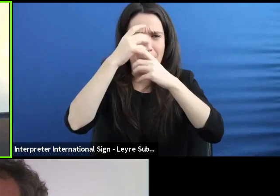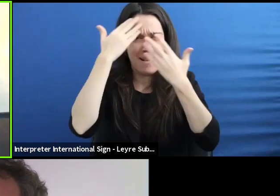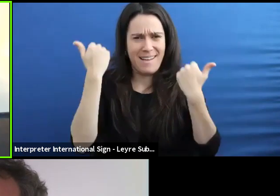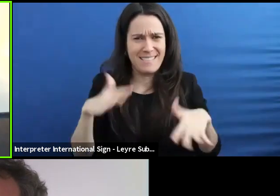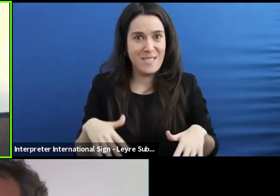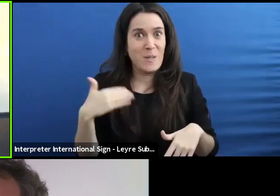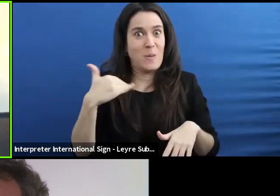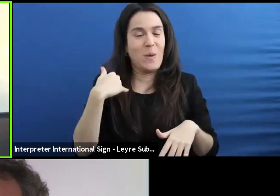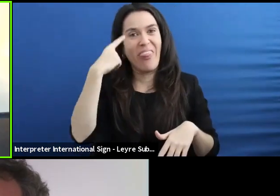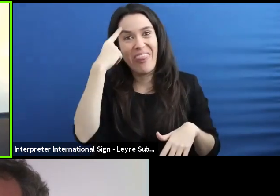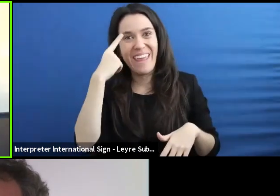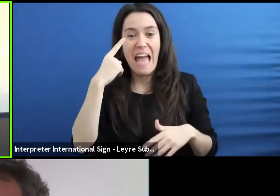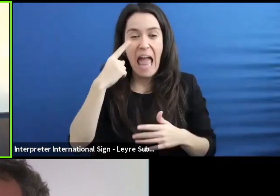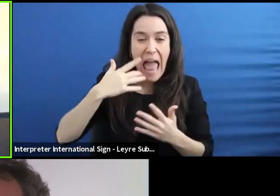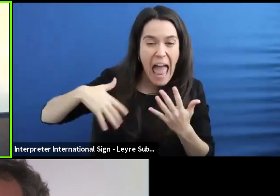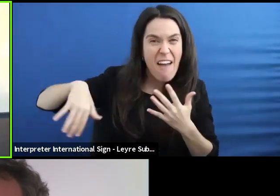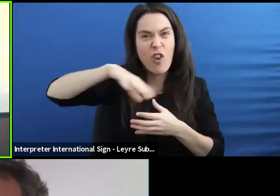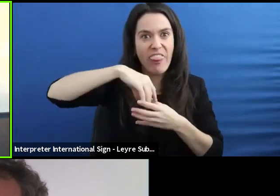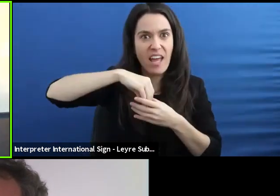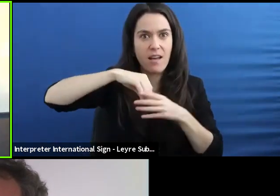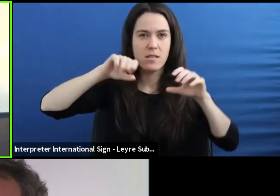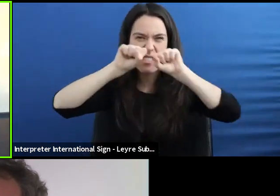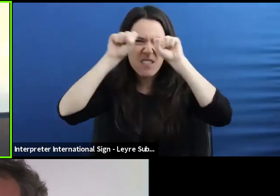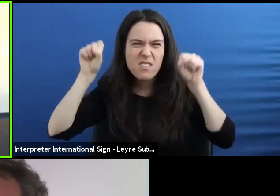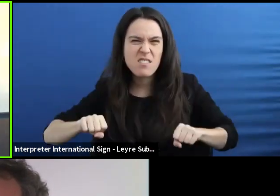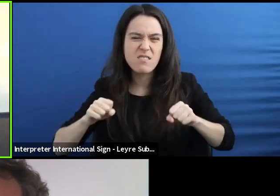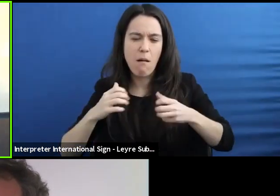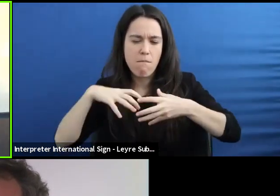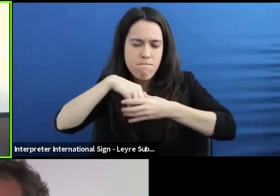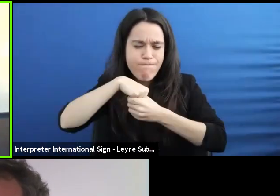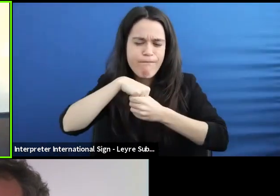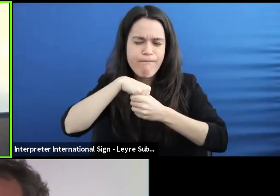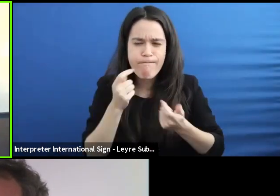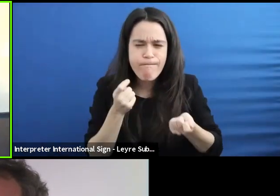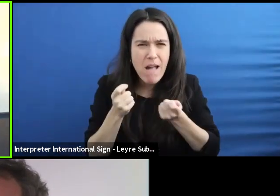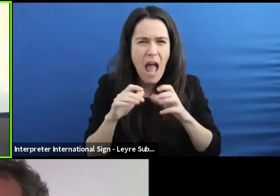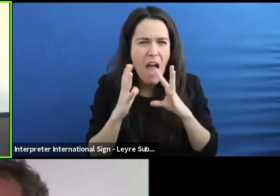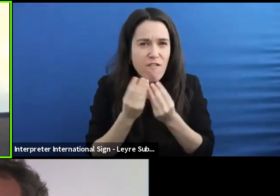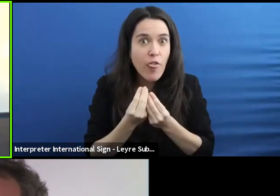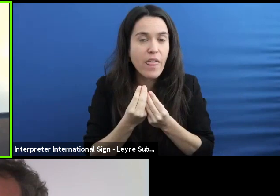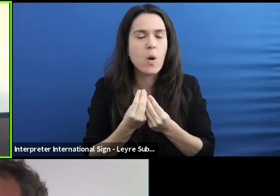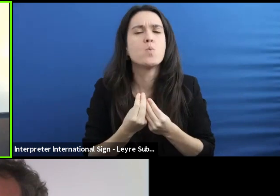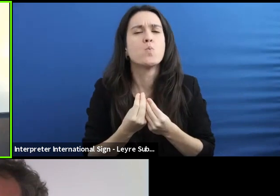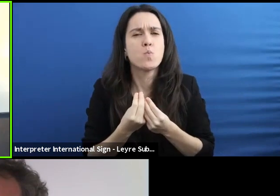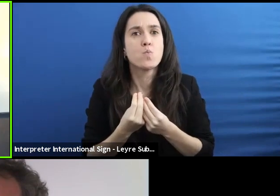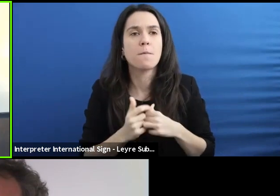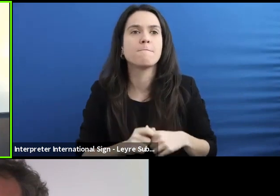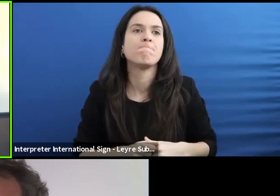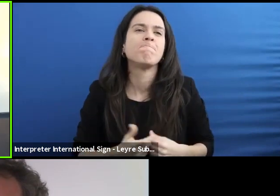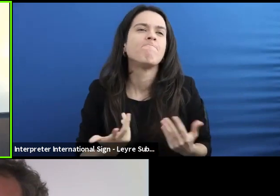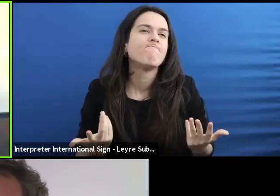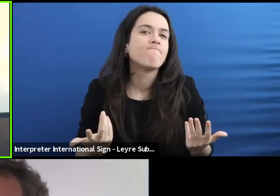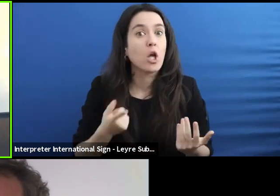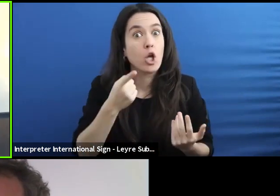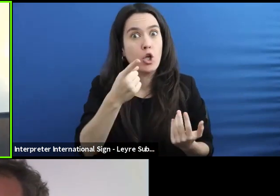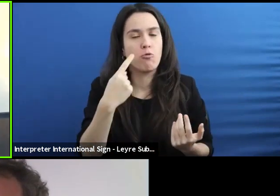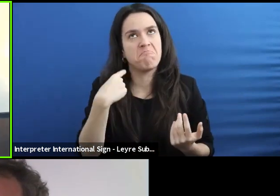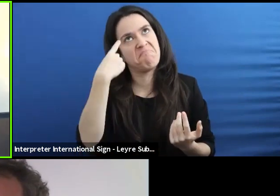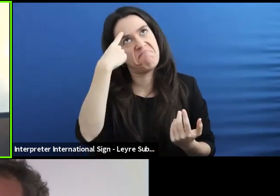same time. If you would be in charge of the European